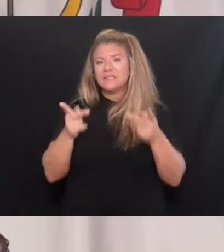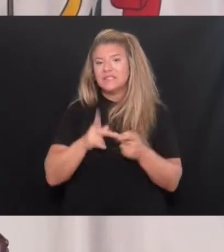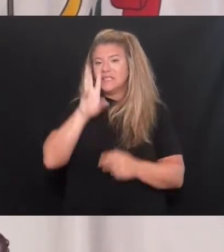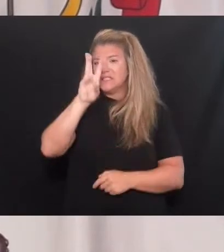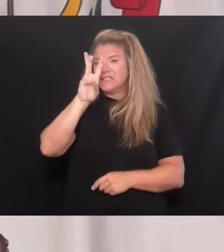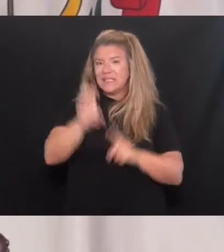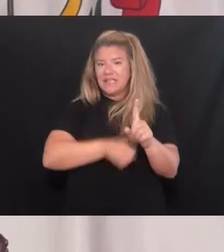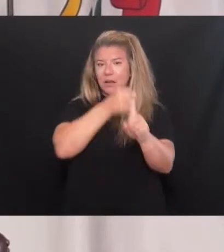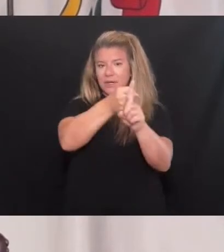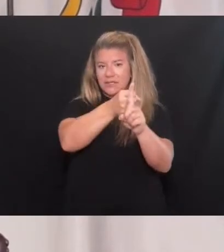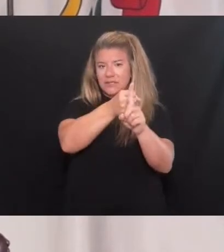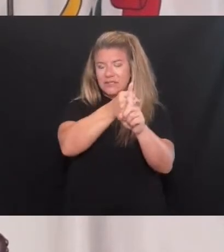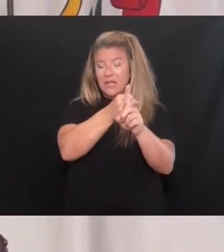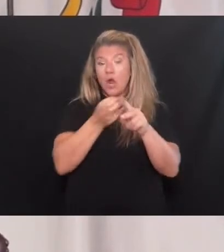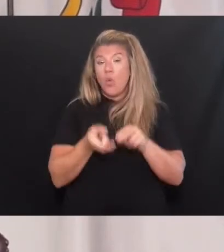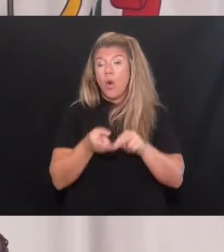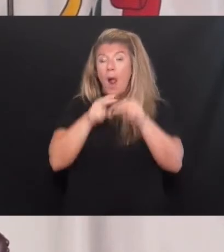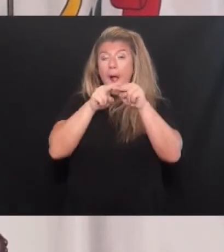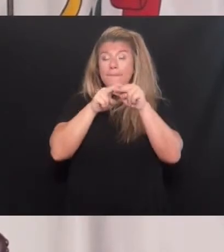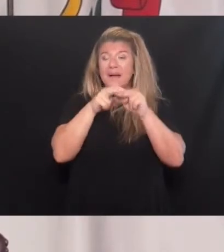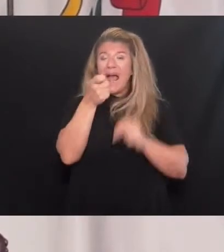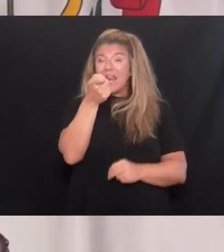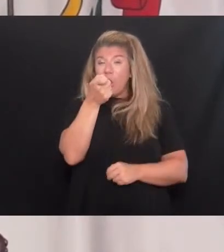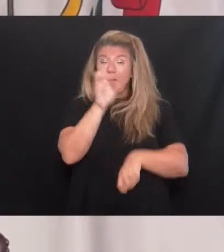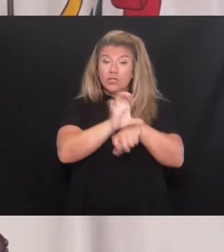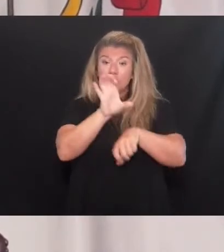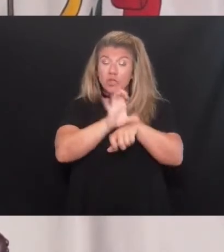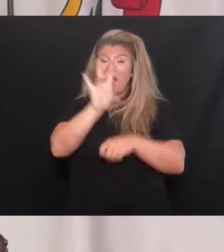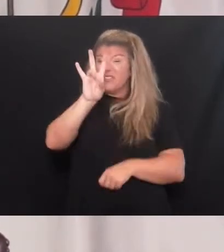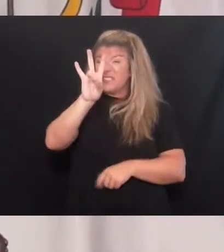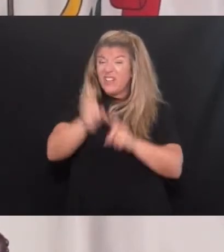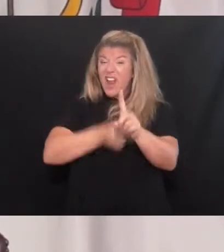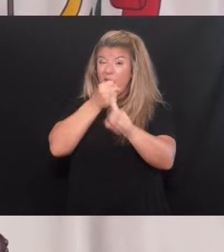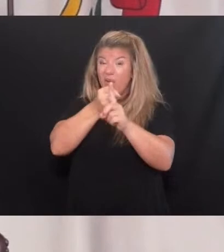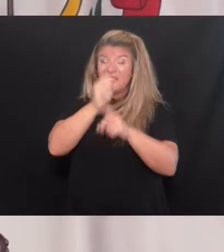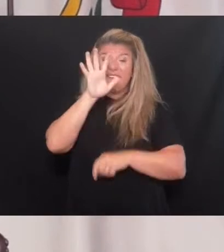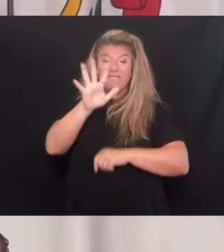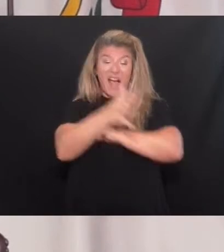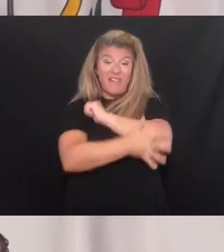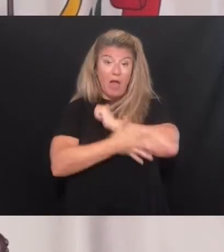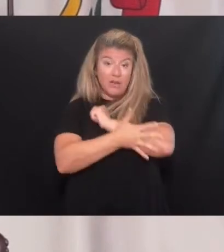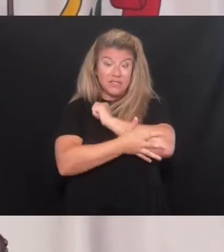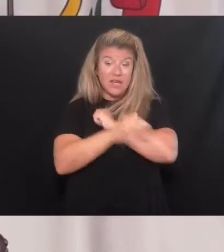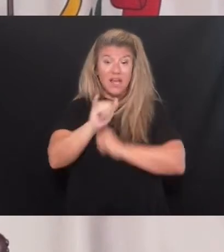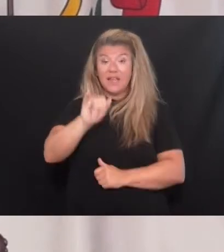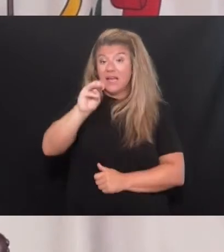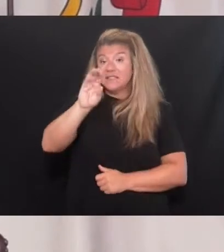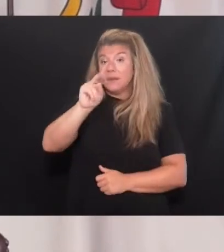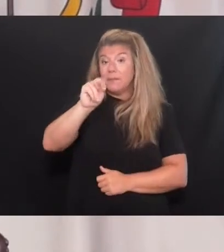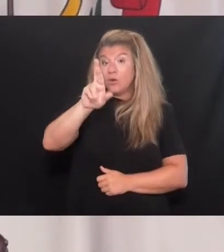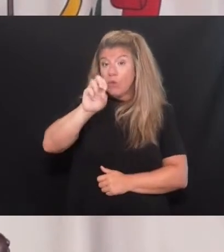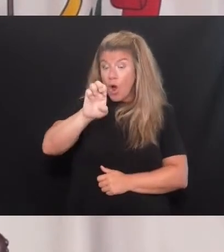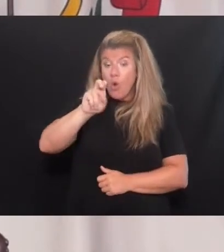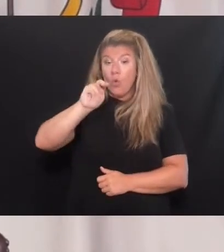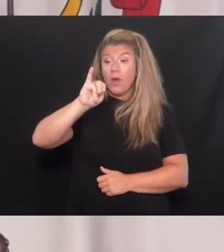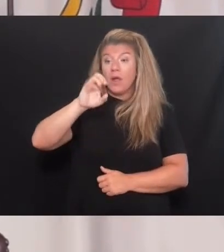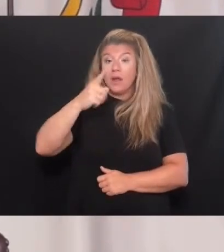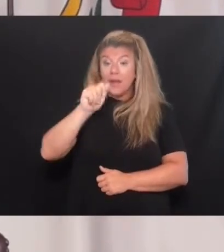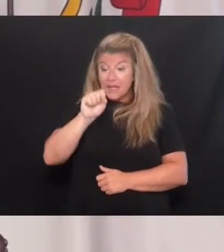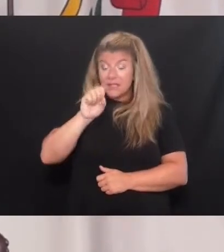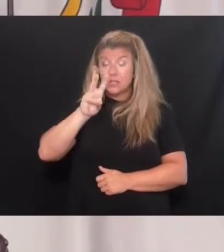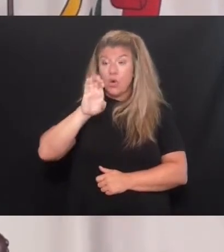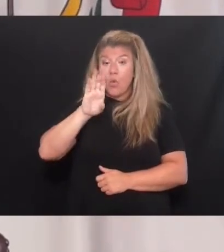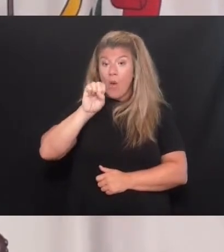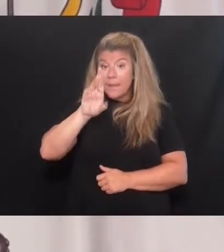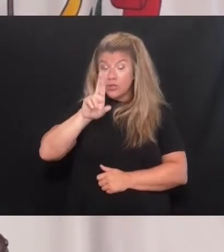up just a fraction with our churches. We have 7 outbreaks in 5 counties. That's Monroe, Nicholas, Webster, Taylor,